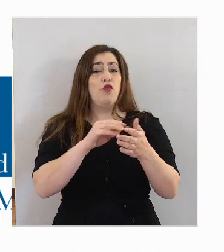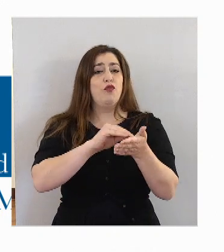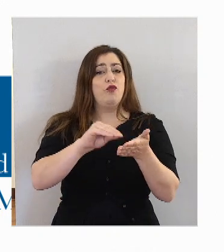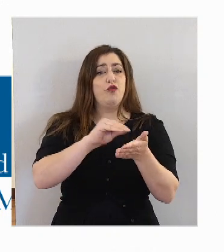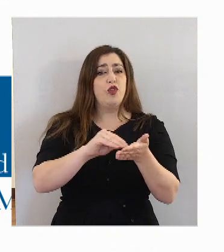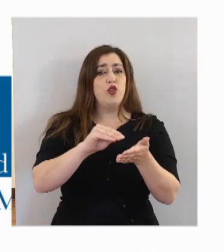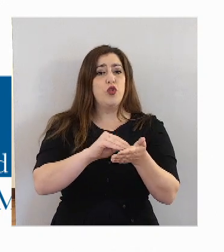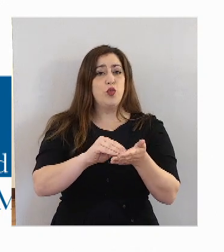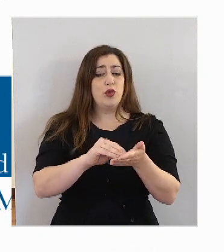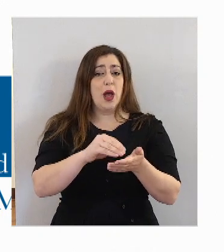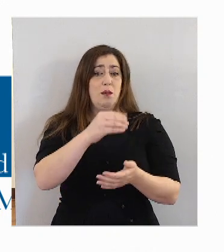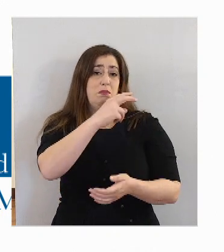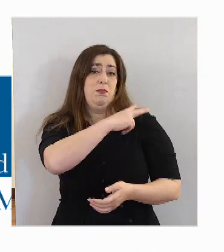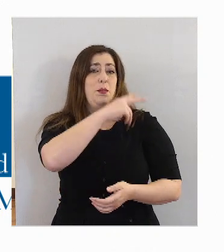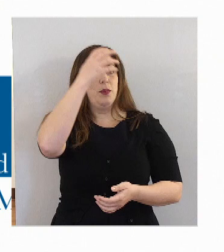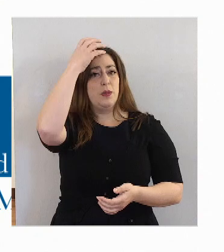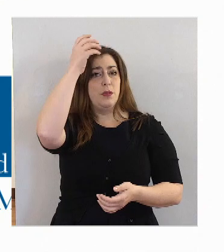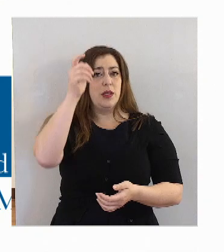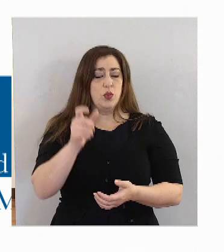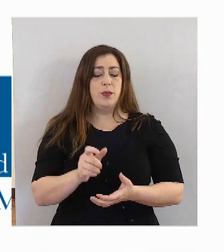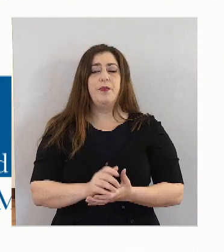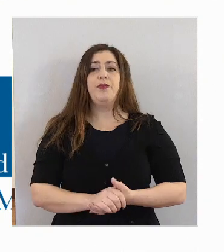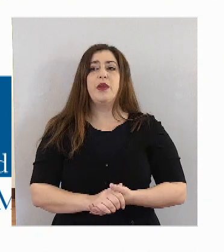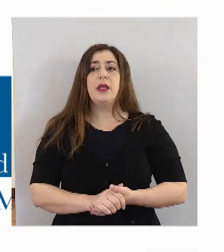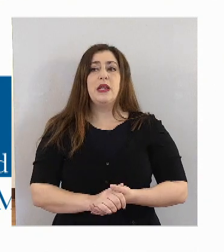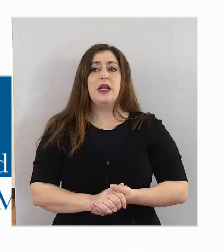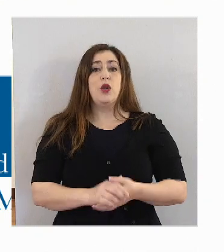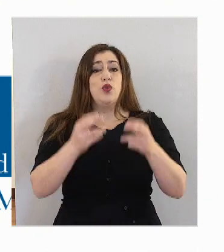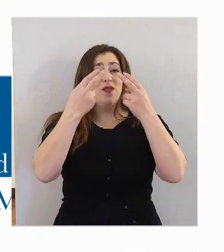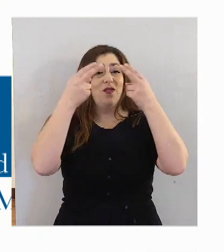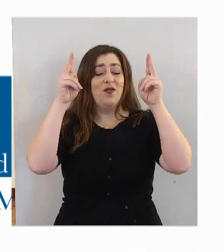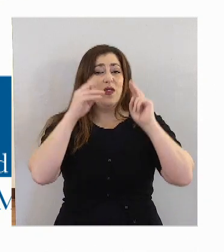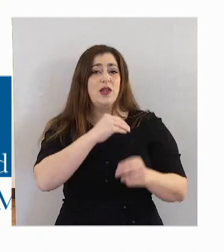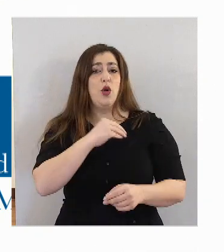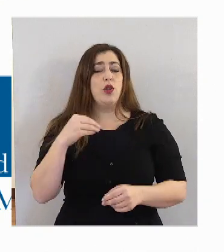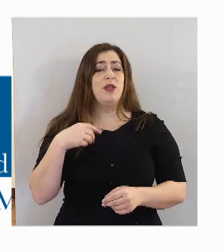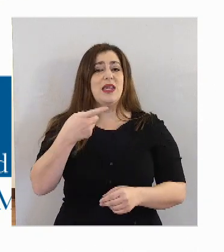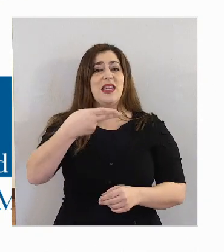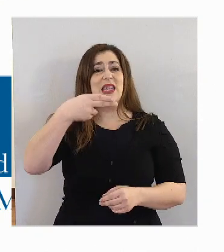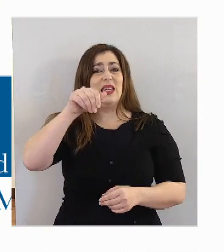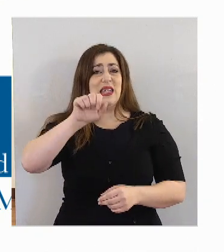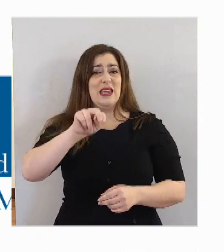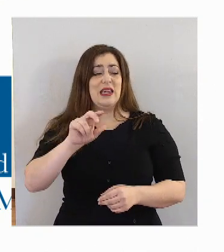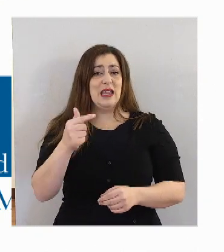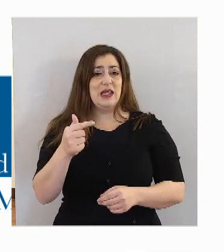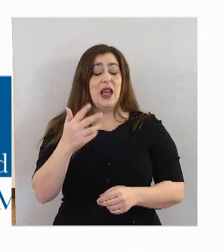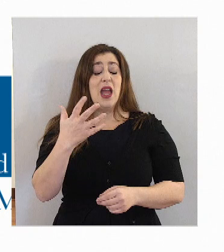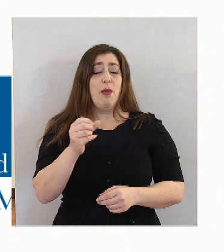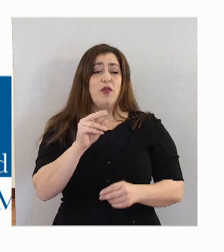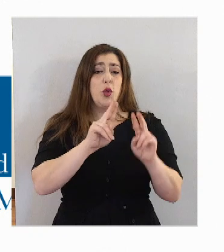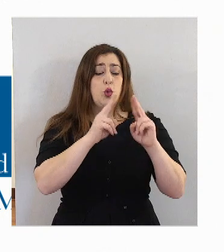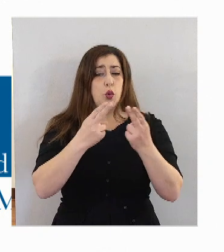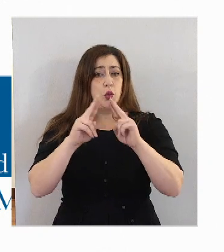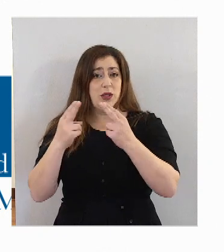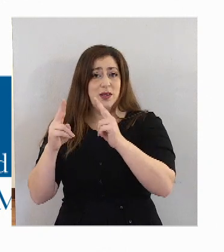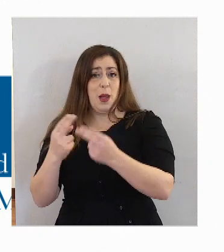Ghent University Hospital and their Transgender Info Point, the Malta College of Family Doctors, the Malta Union of Midwives and Nurses, and a